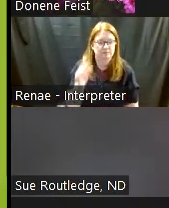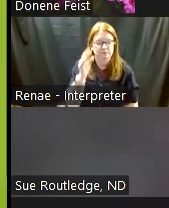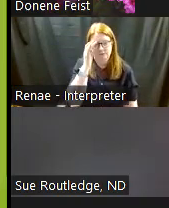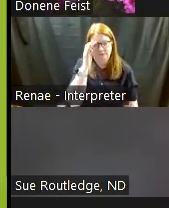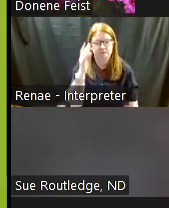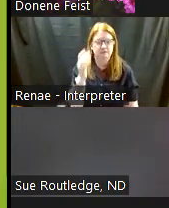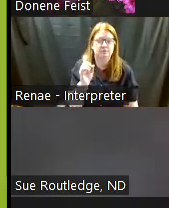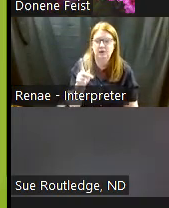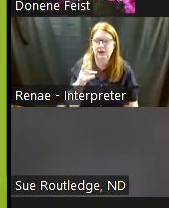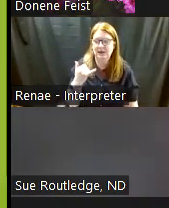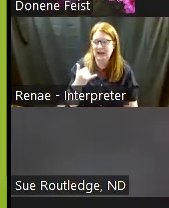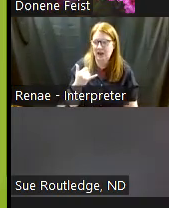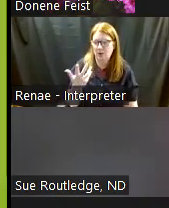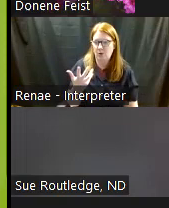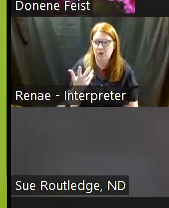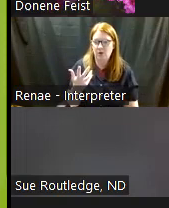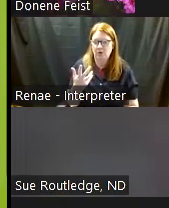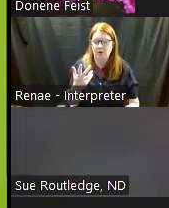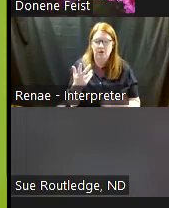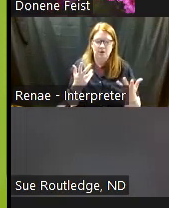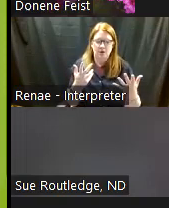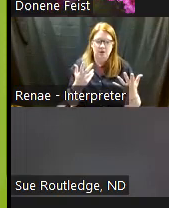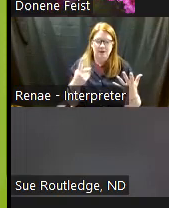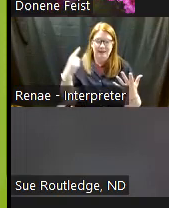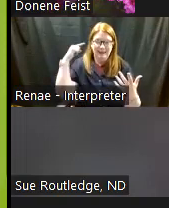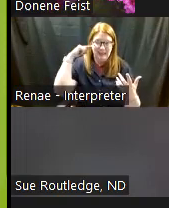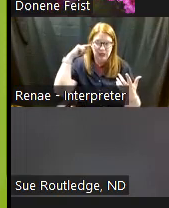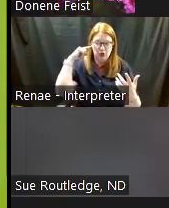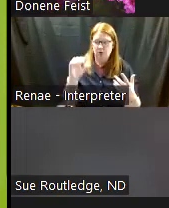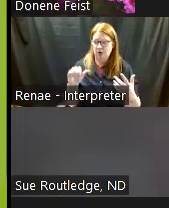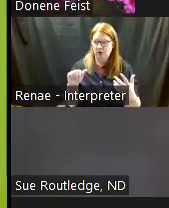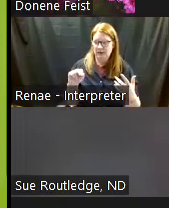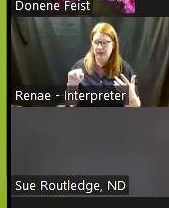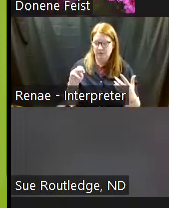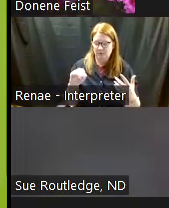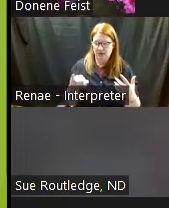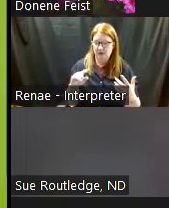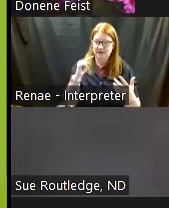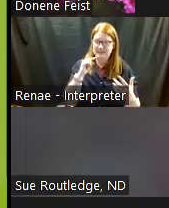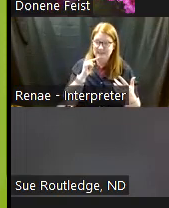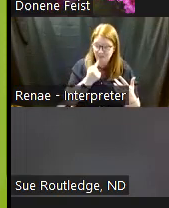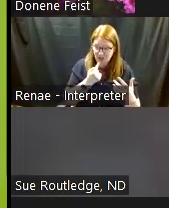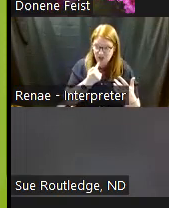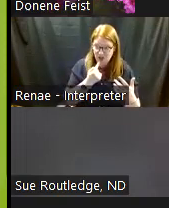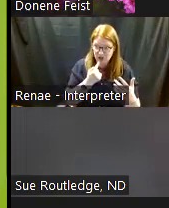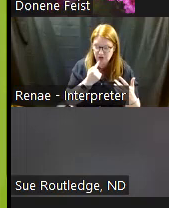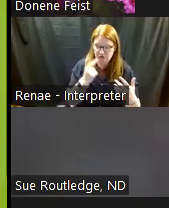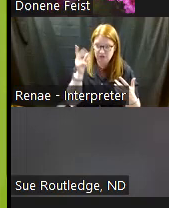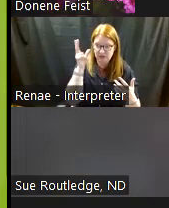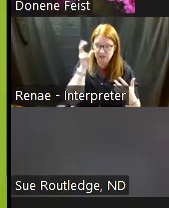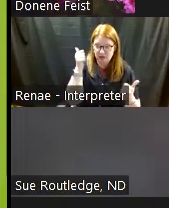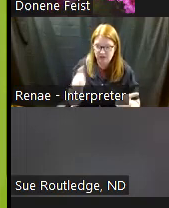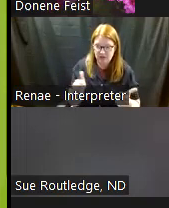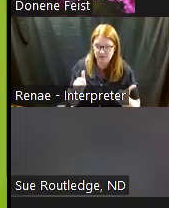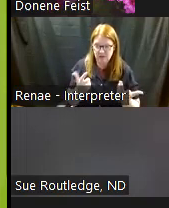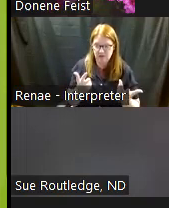So just kind of going back to like the anatomy in the ear itself, the more severe hearing loss is, the harder it's going to be to provide